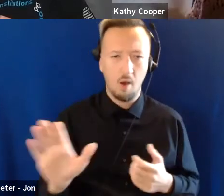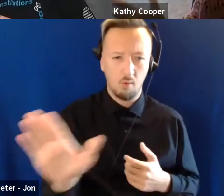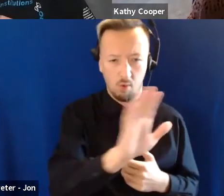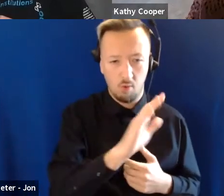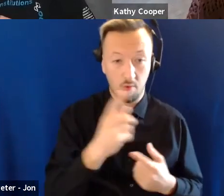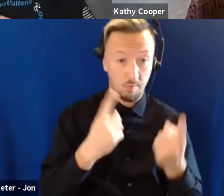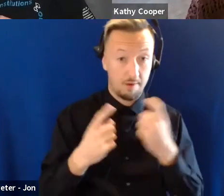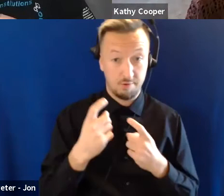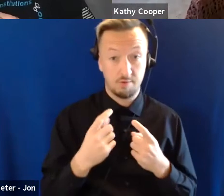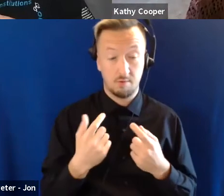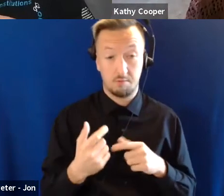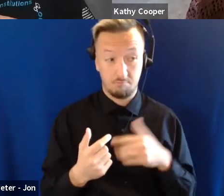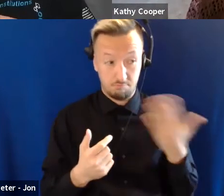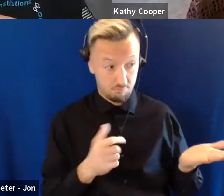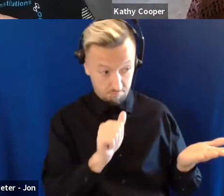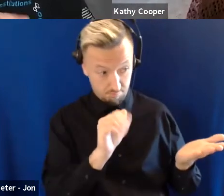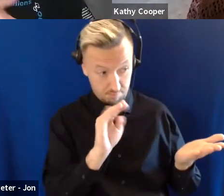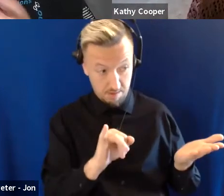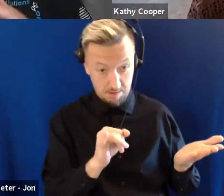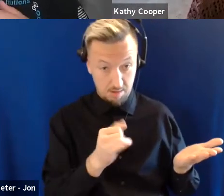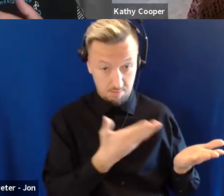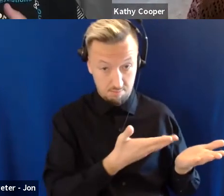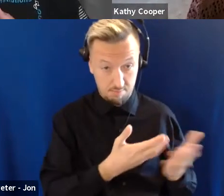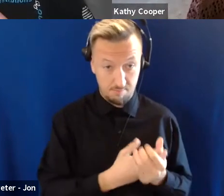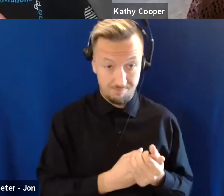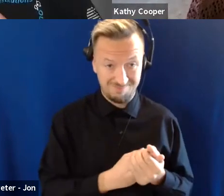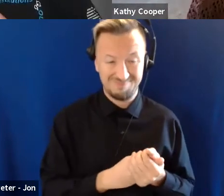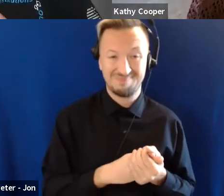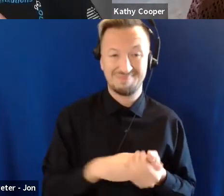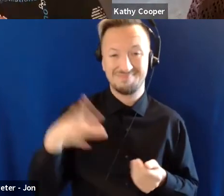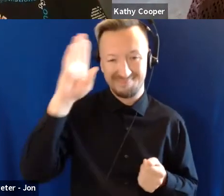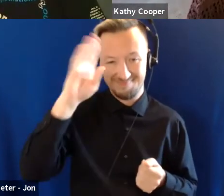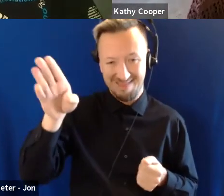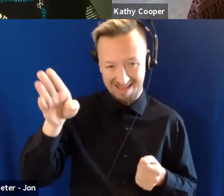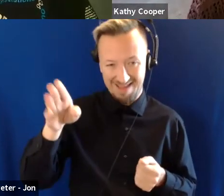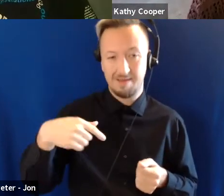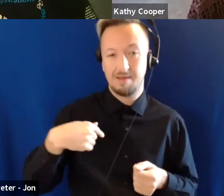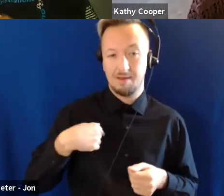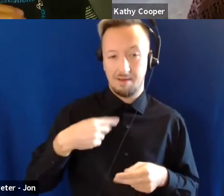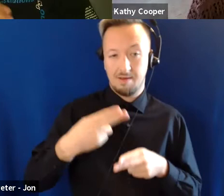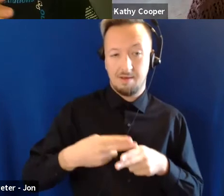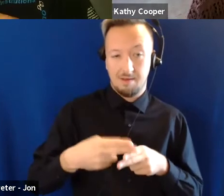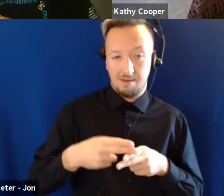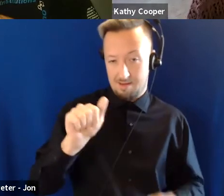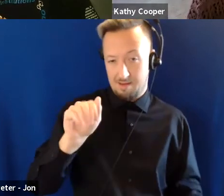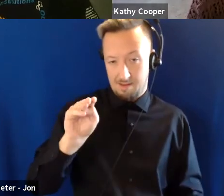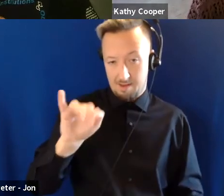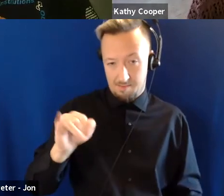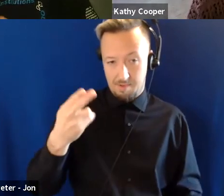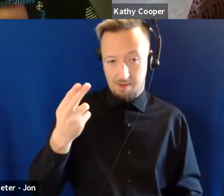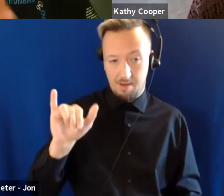let Amy go. So hi, my name is Amy